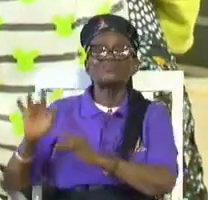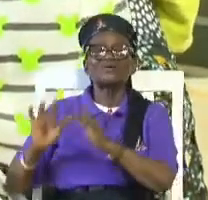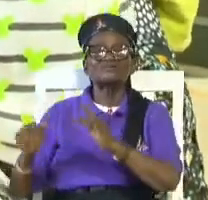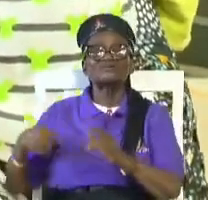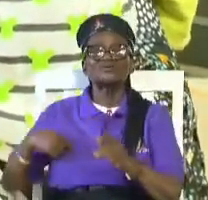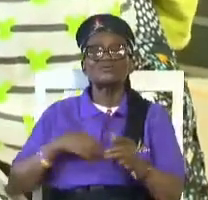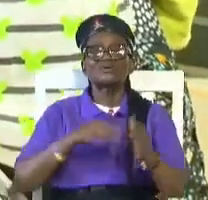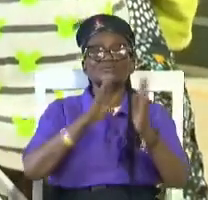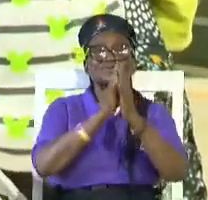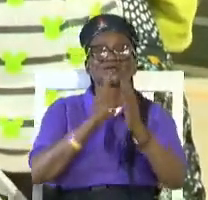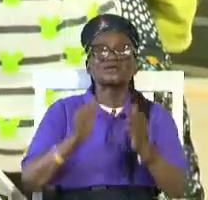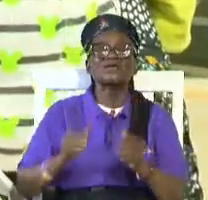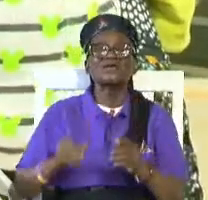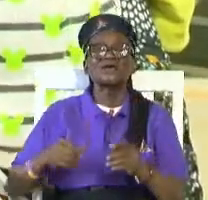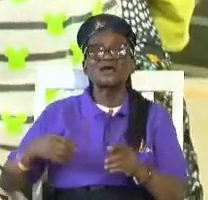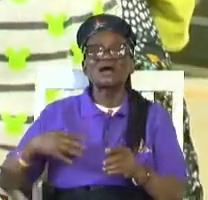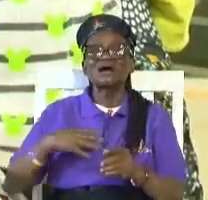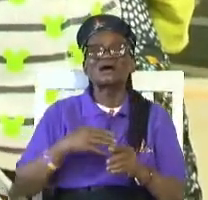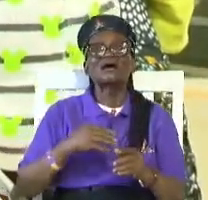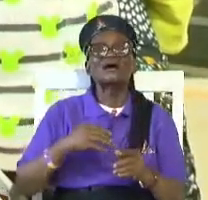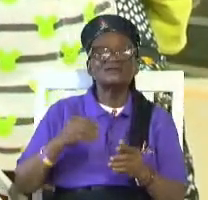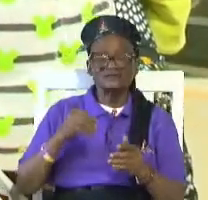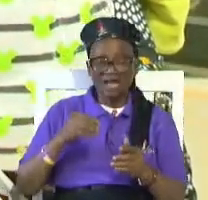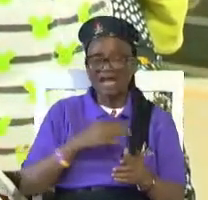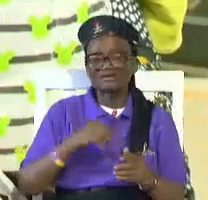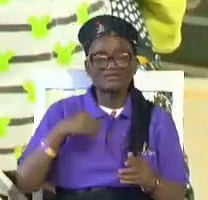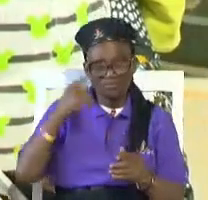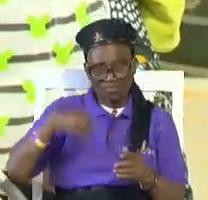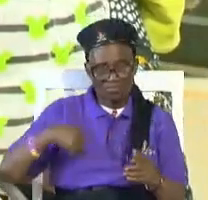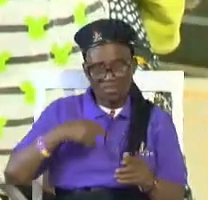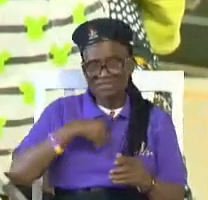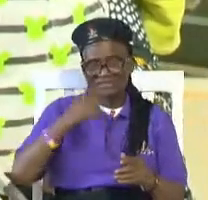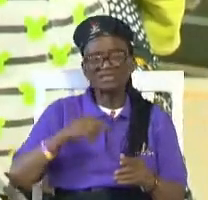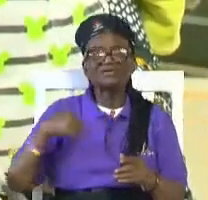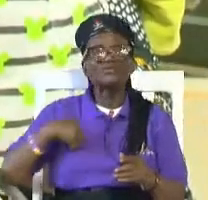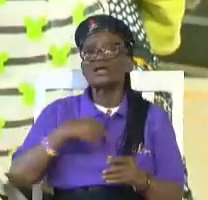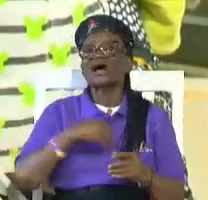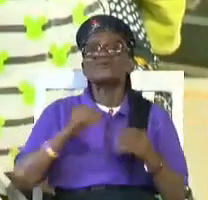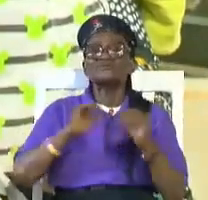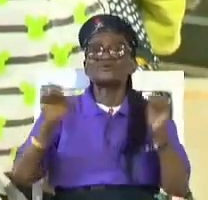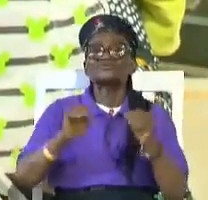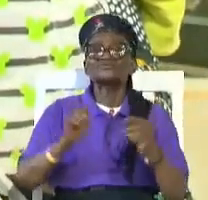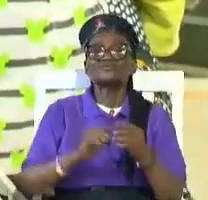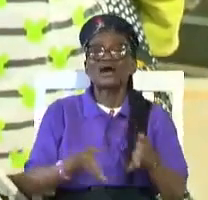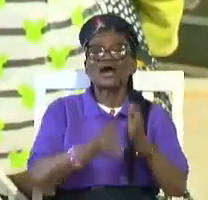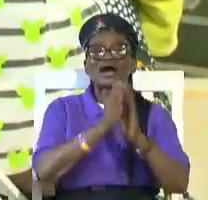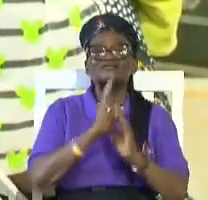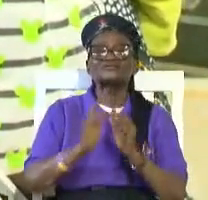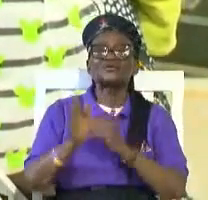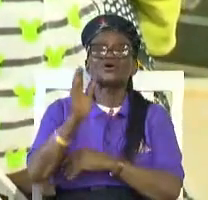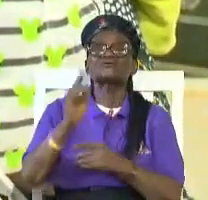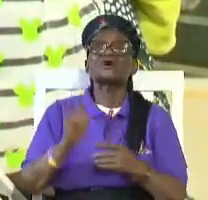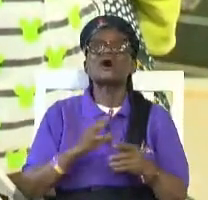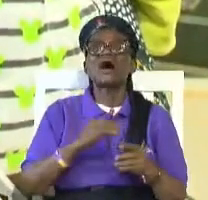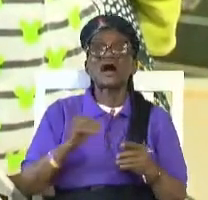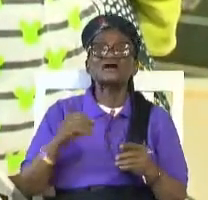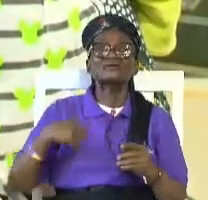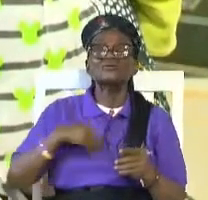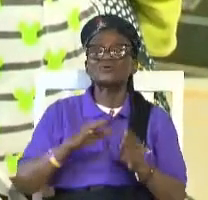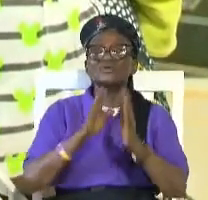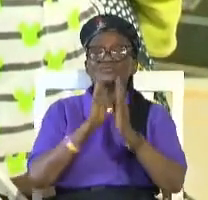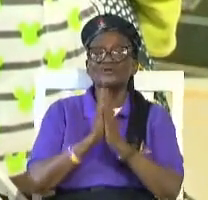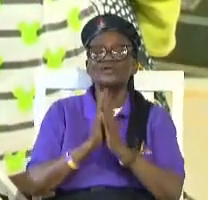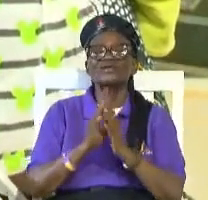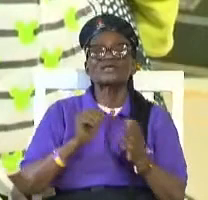We said, we don't have anything to ask God and mercy. We left. Later, we came back. A week before minister's conference, we restarted to the